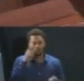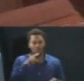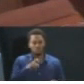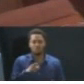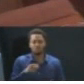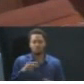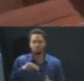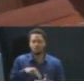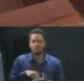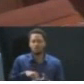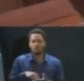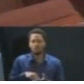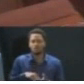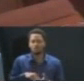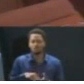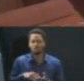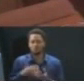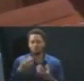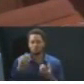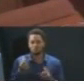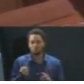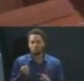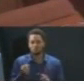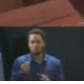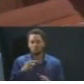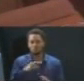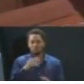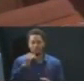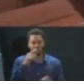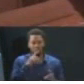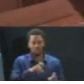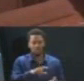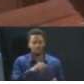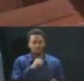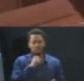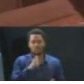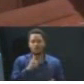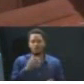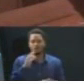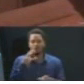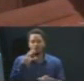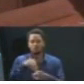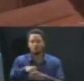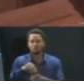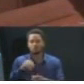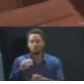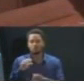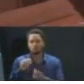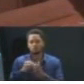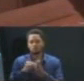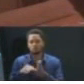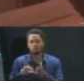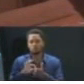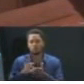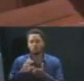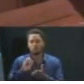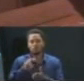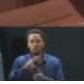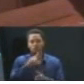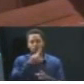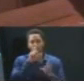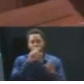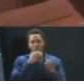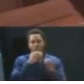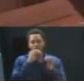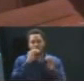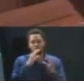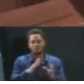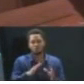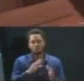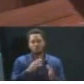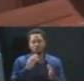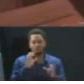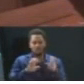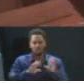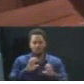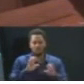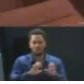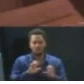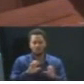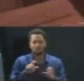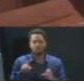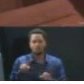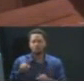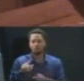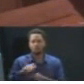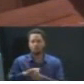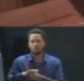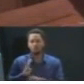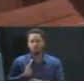teachers, that we do not want these tests counted on our students' grades or our teachers' evaluations, And I would like to see a local policy where the board recognizes